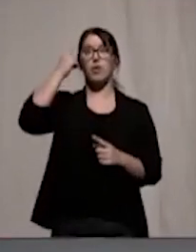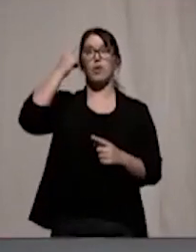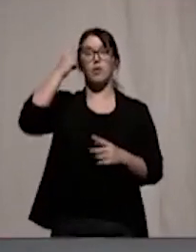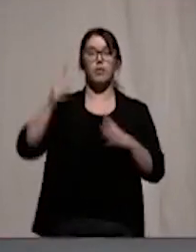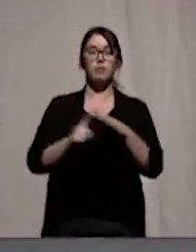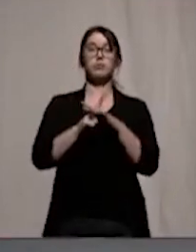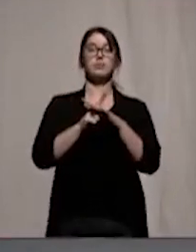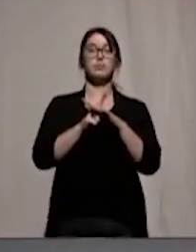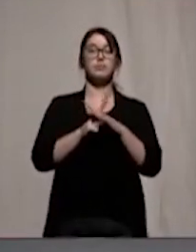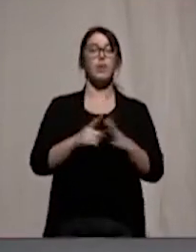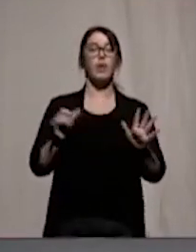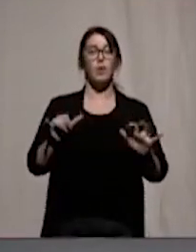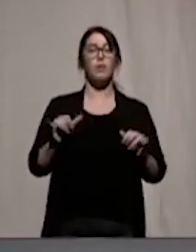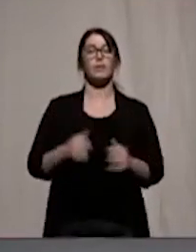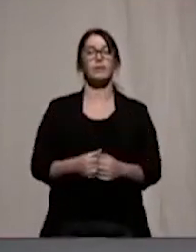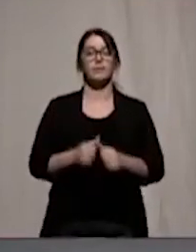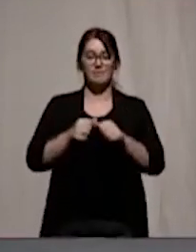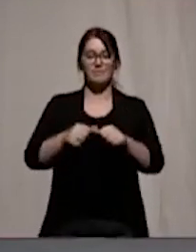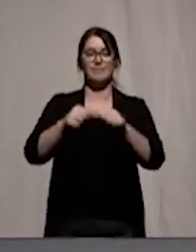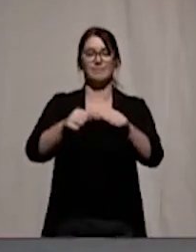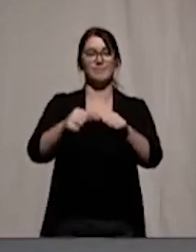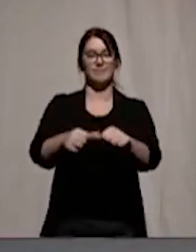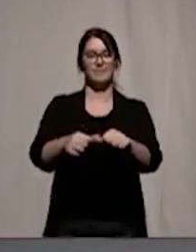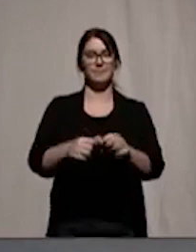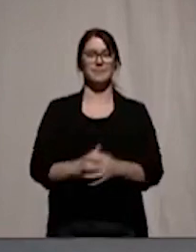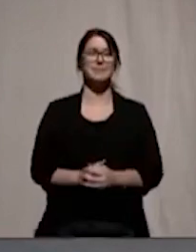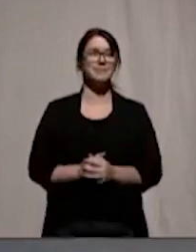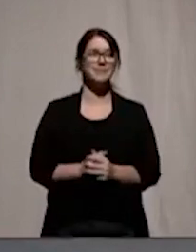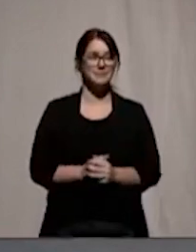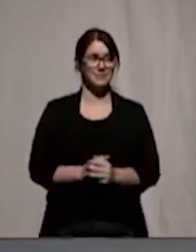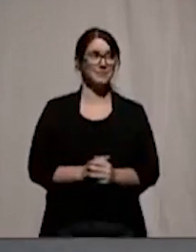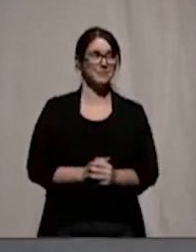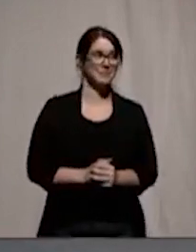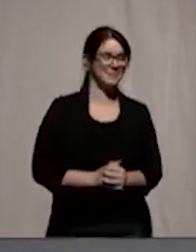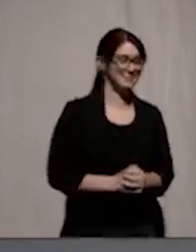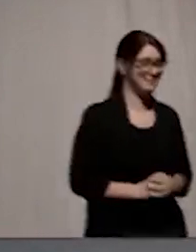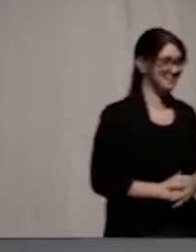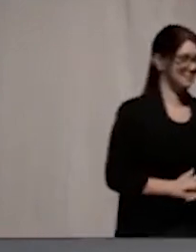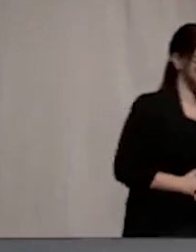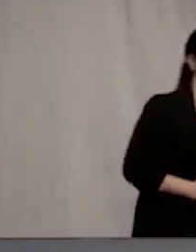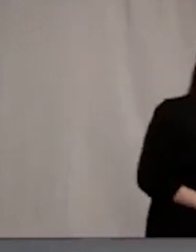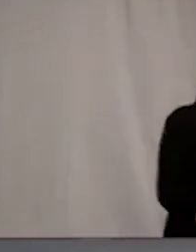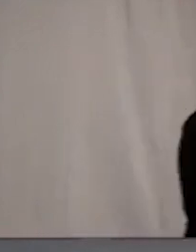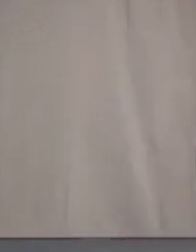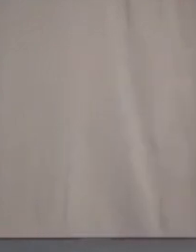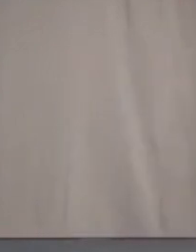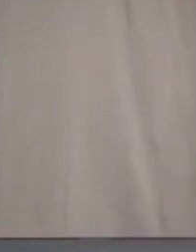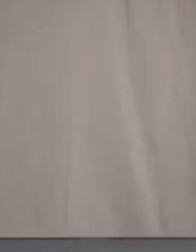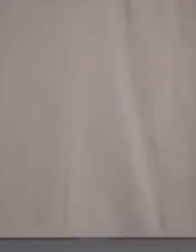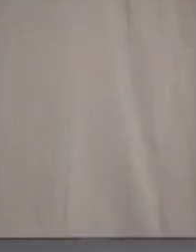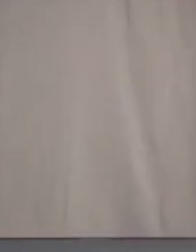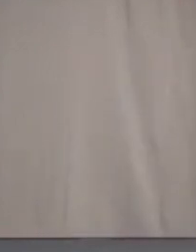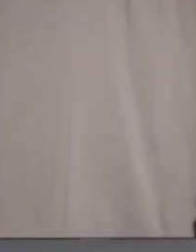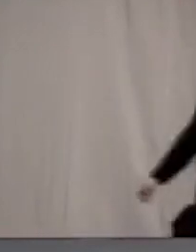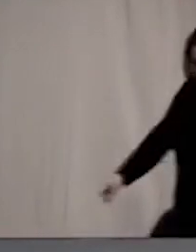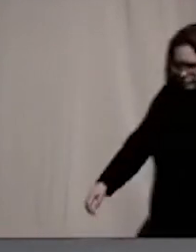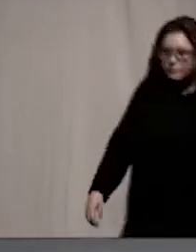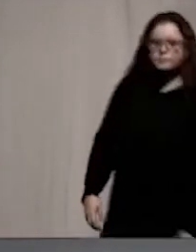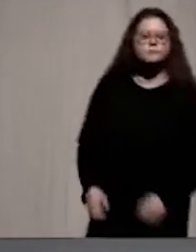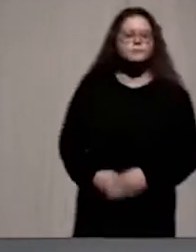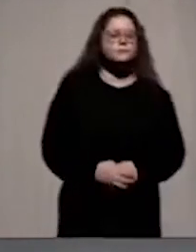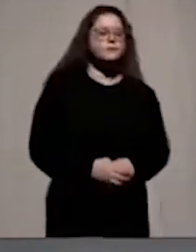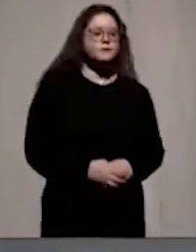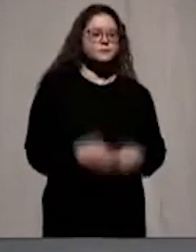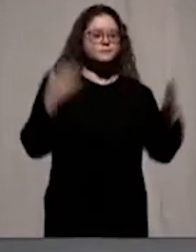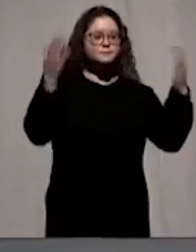song. So our second one, what we're going to do is write a list of everything you see. And now, it doesn't have to be physical objects.